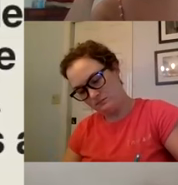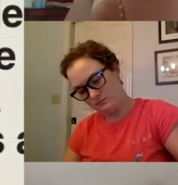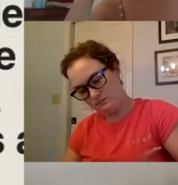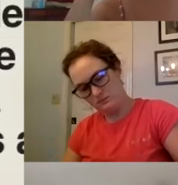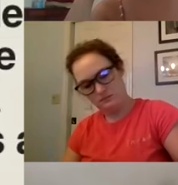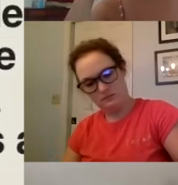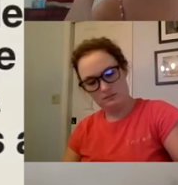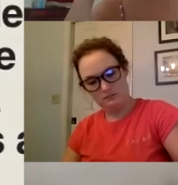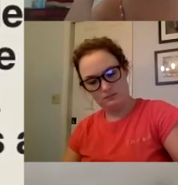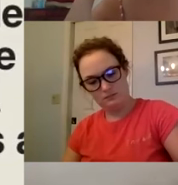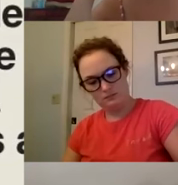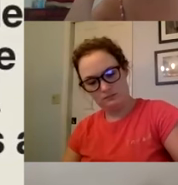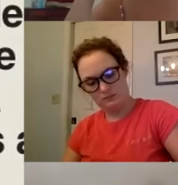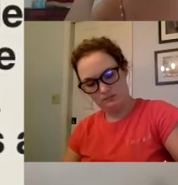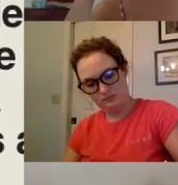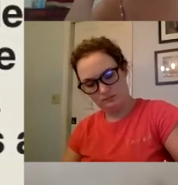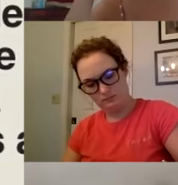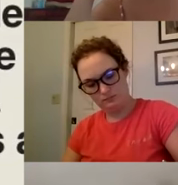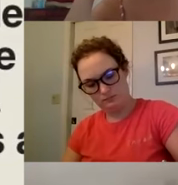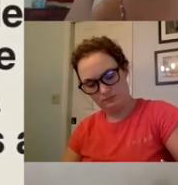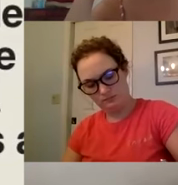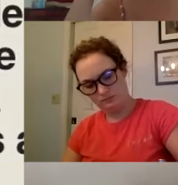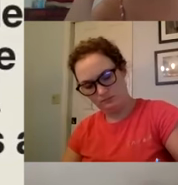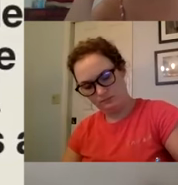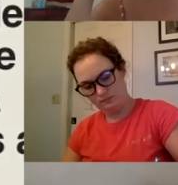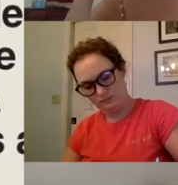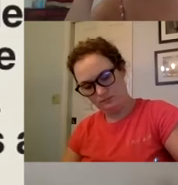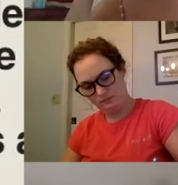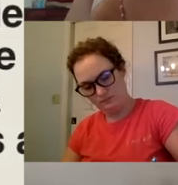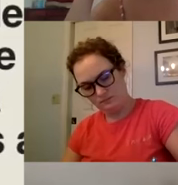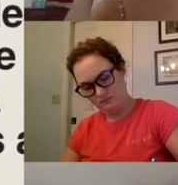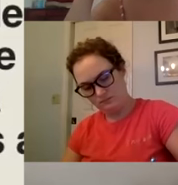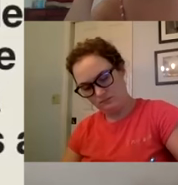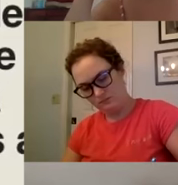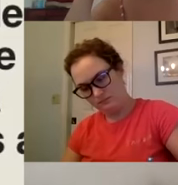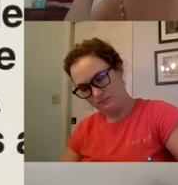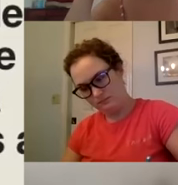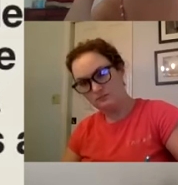times to make a sequence of amino acids.